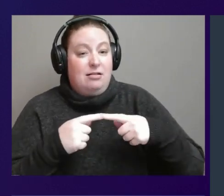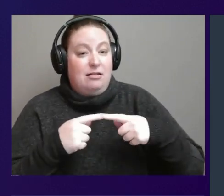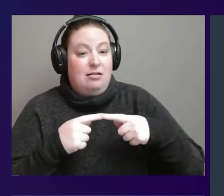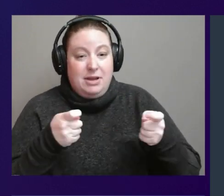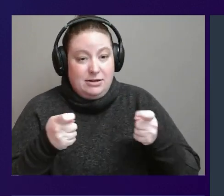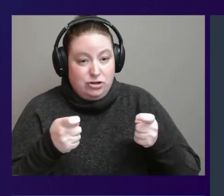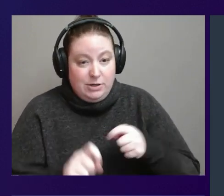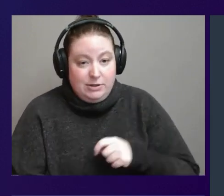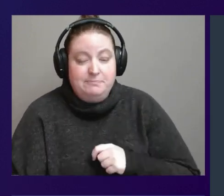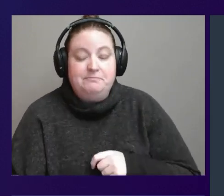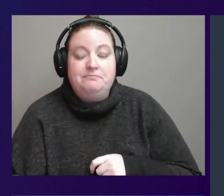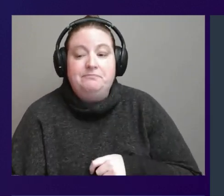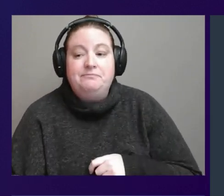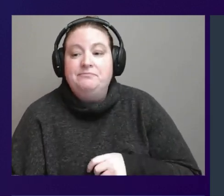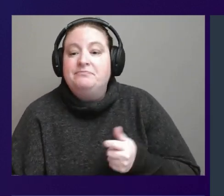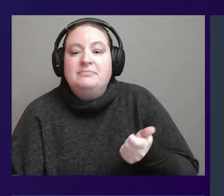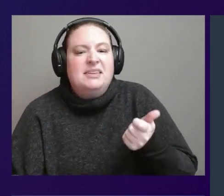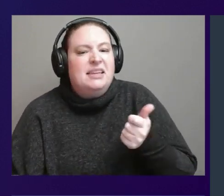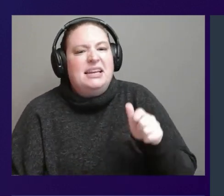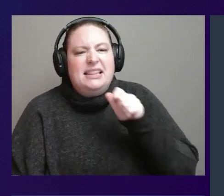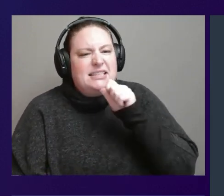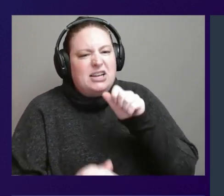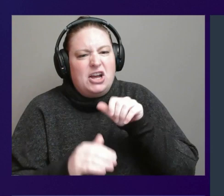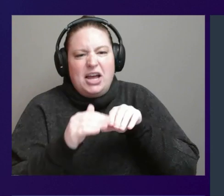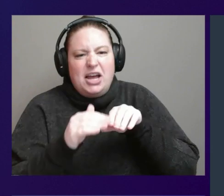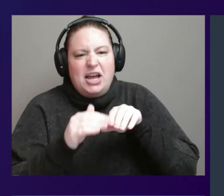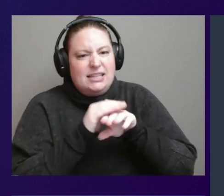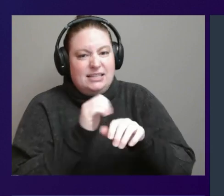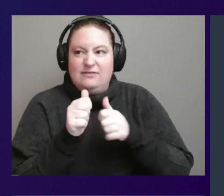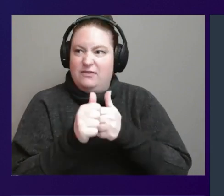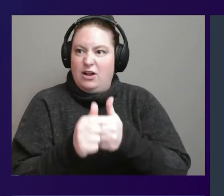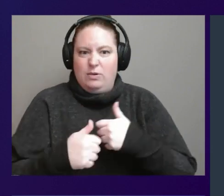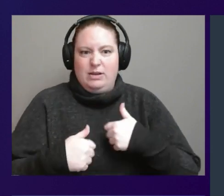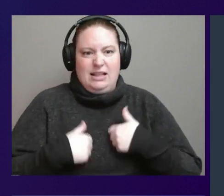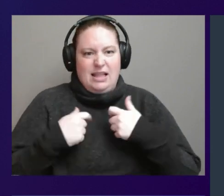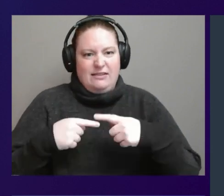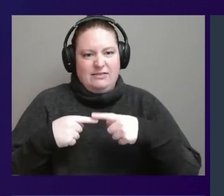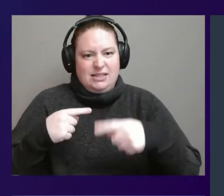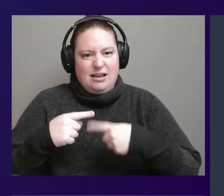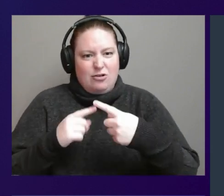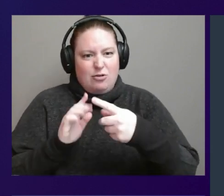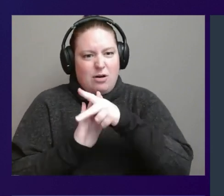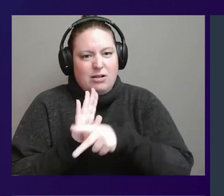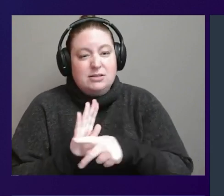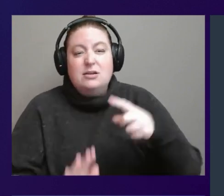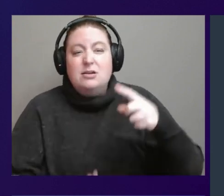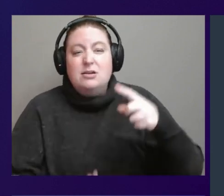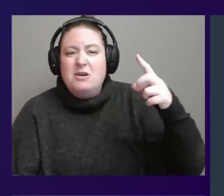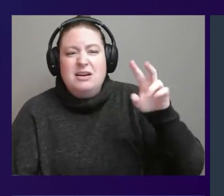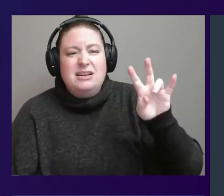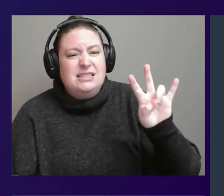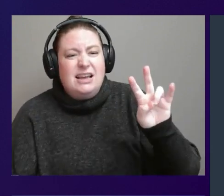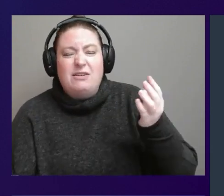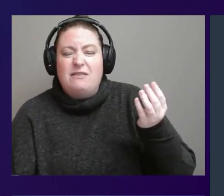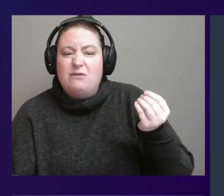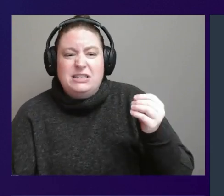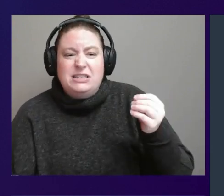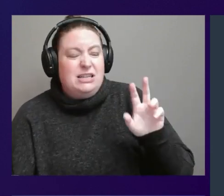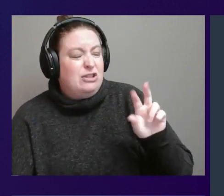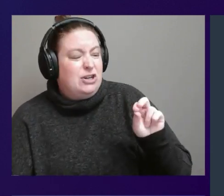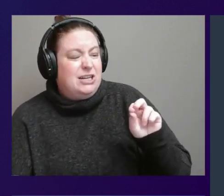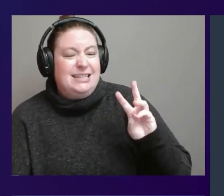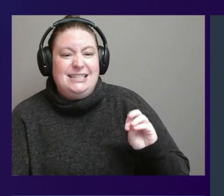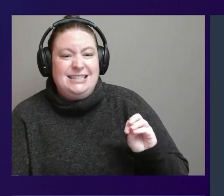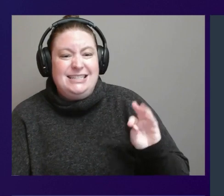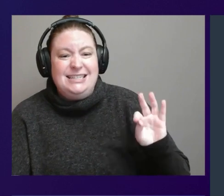any files that aren't accessed per the lifecycle policy of 1, 7, 14, 30, 60, 90 days, and